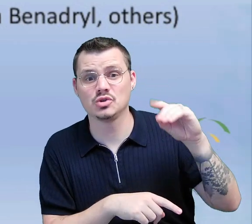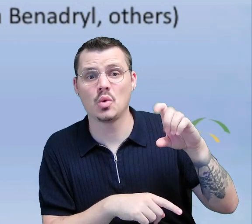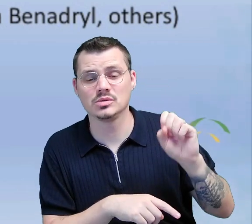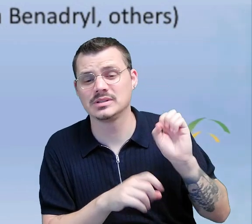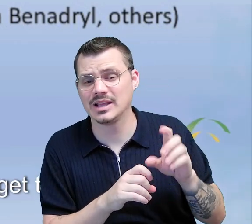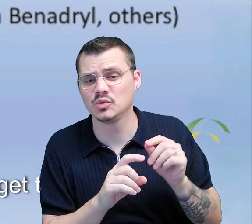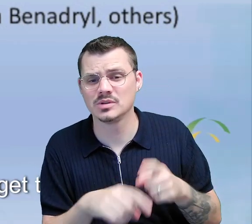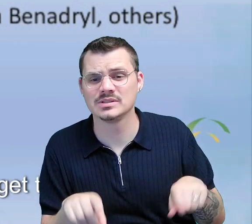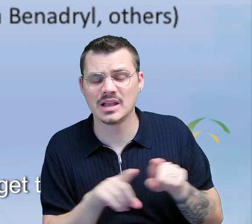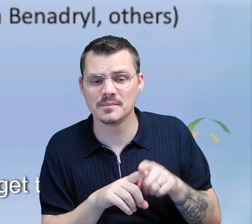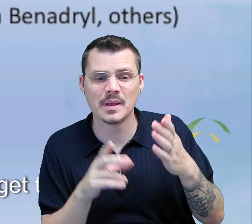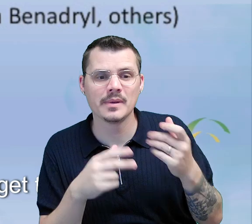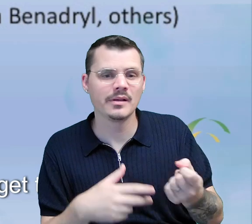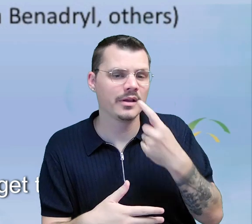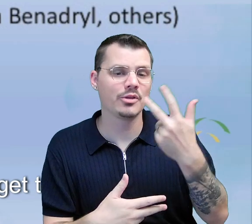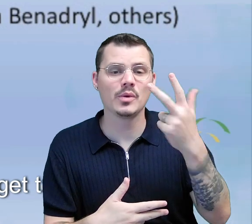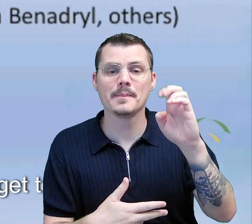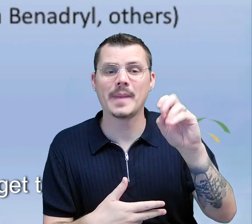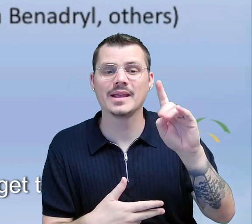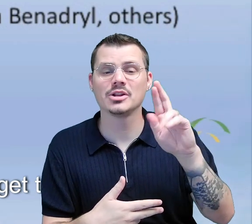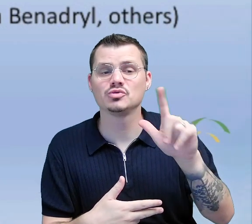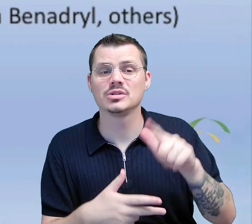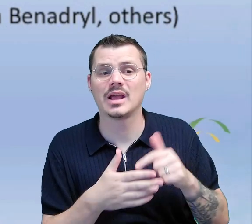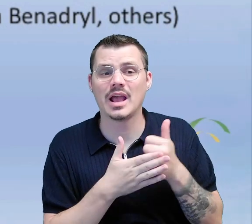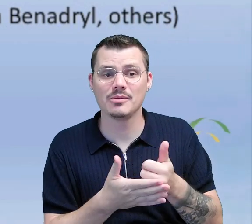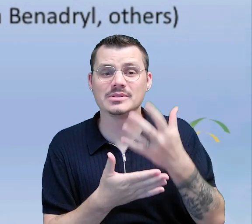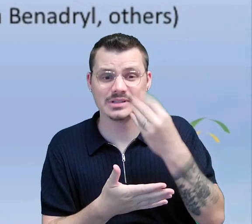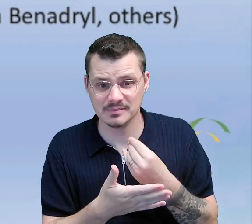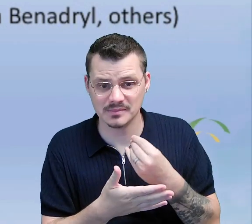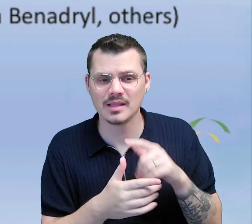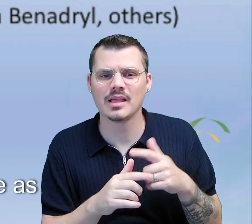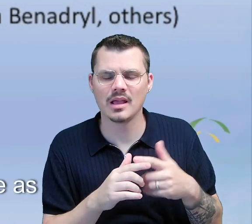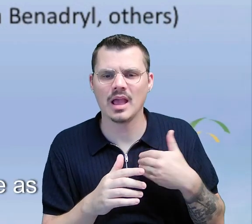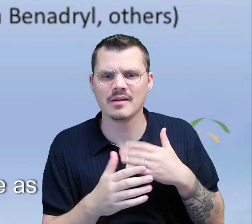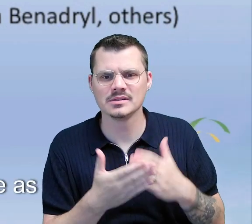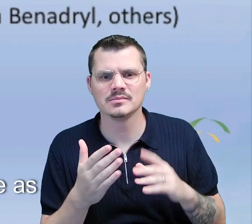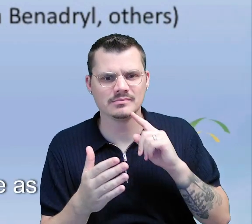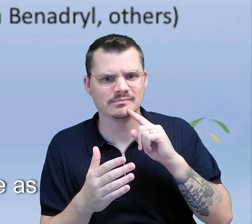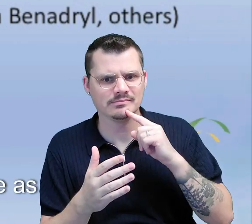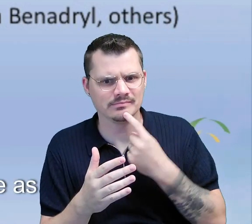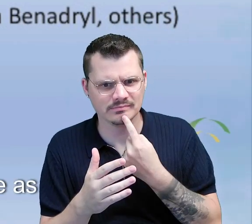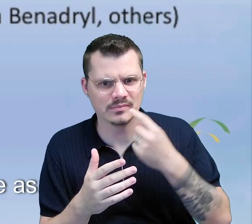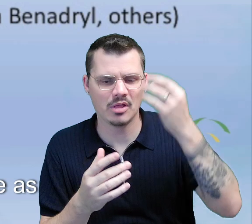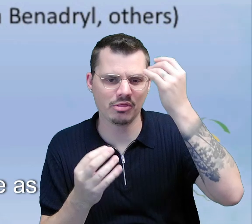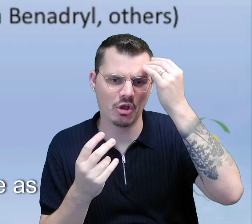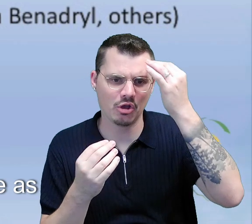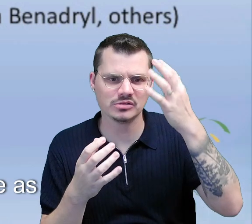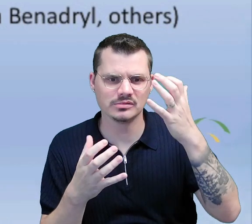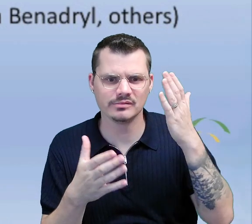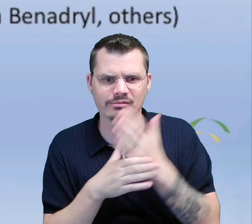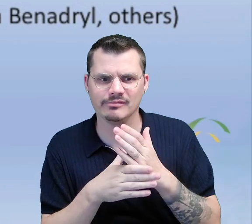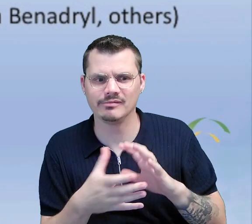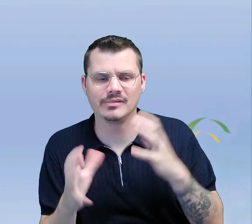do the same thing. So a person might take 3 Benadryl to get to sleep and then have pretty severe thought disturbance